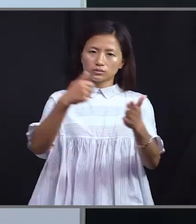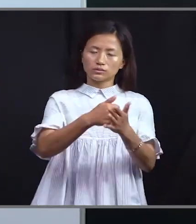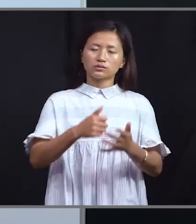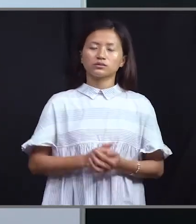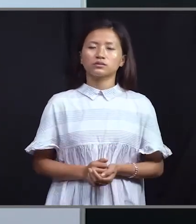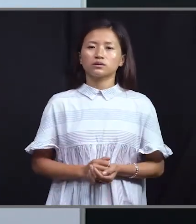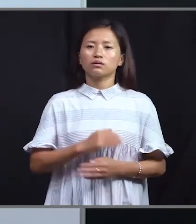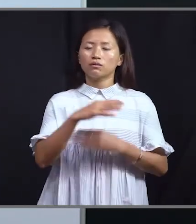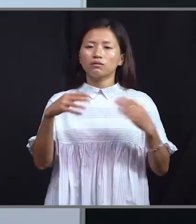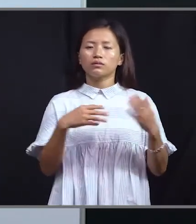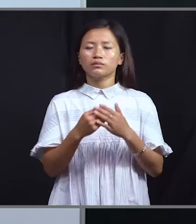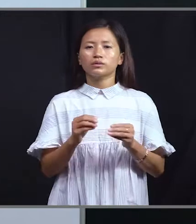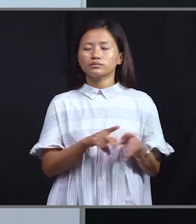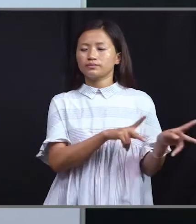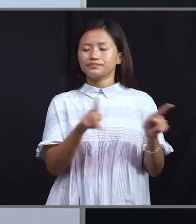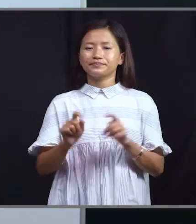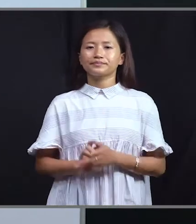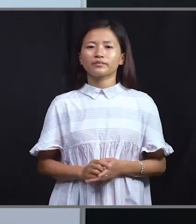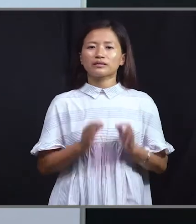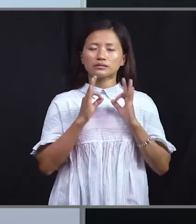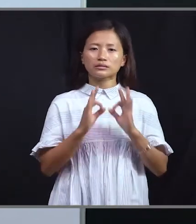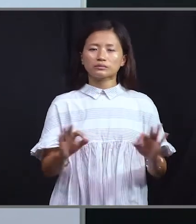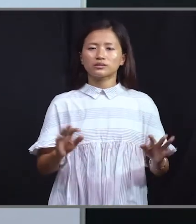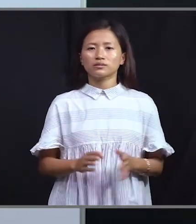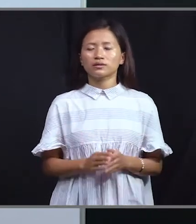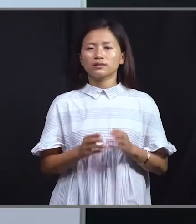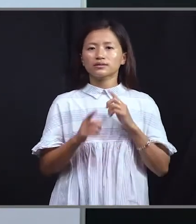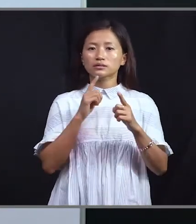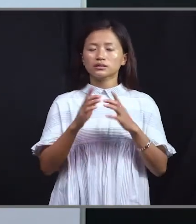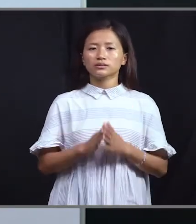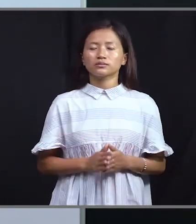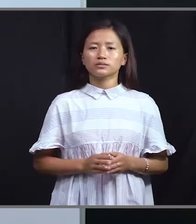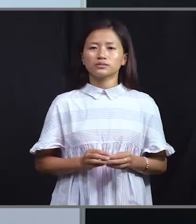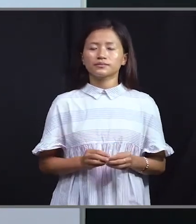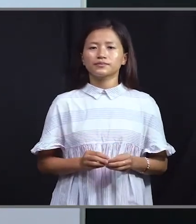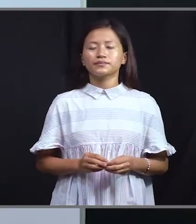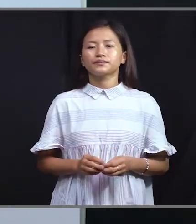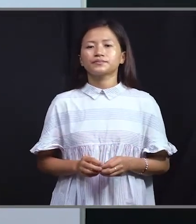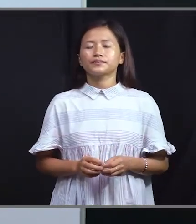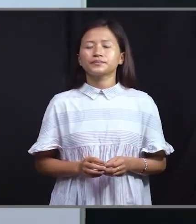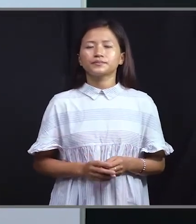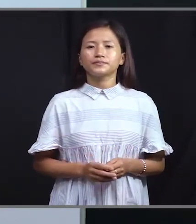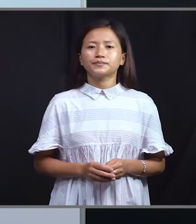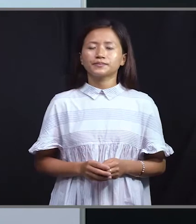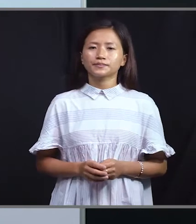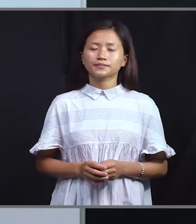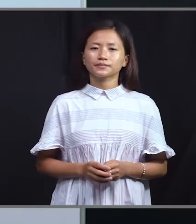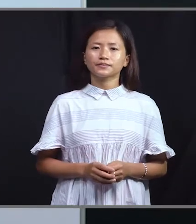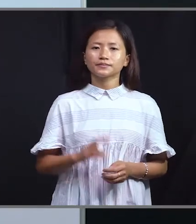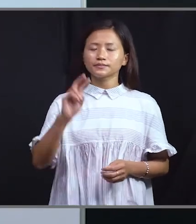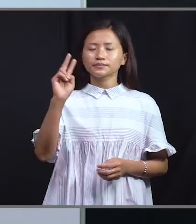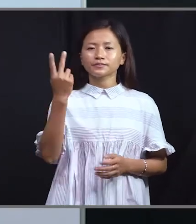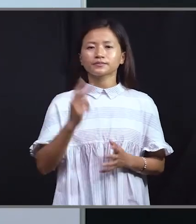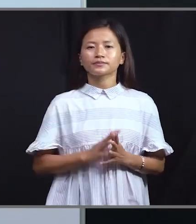so that is about planning. In simple, explanation, planning means thinking before doing. Okay, now the